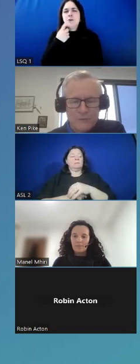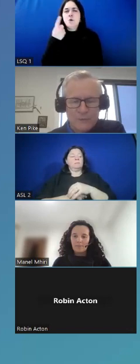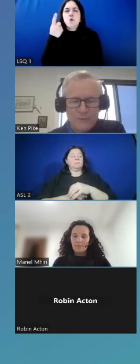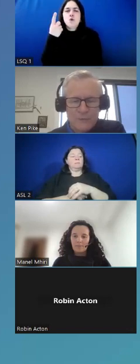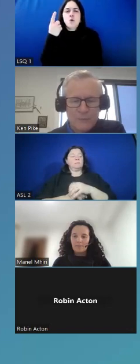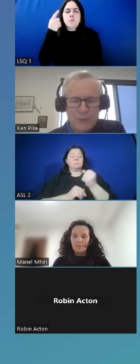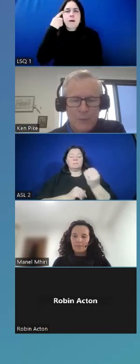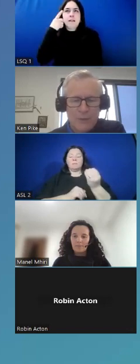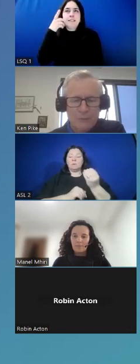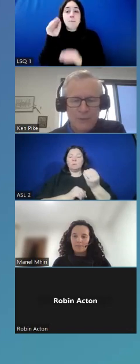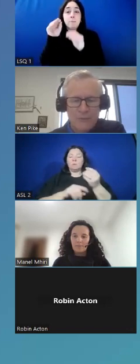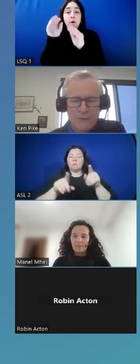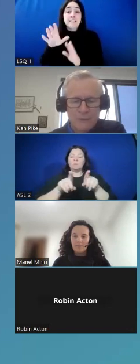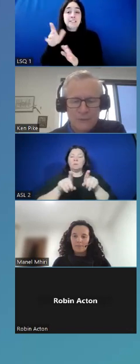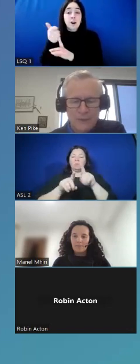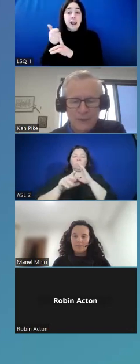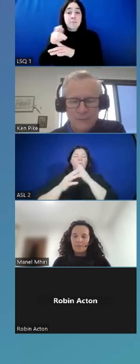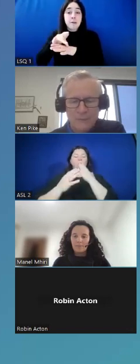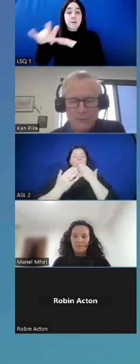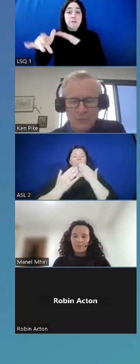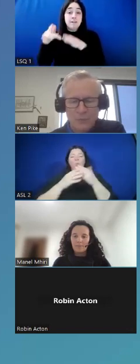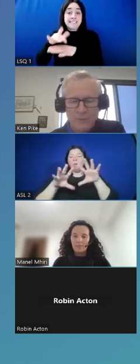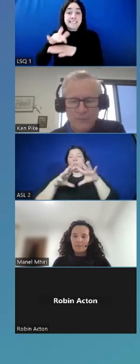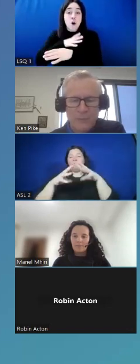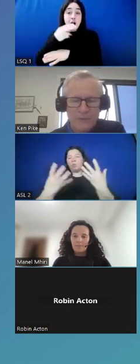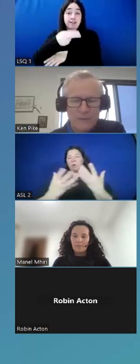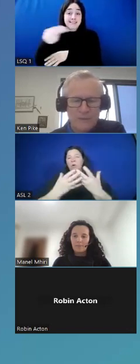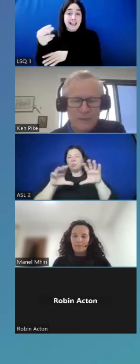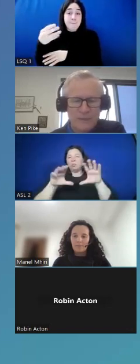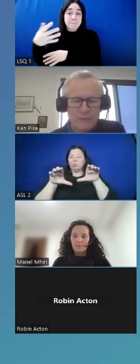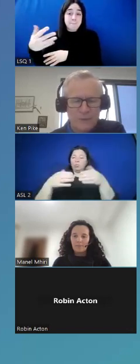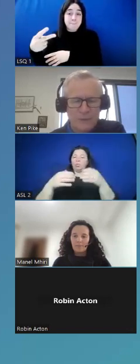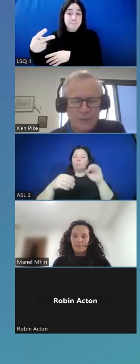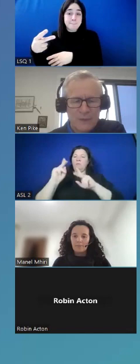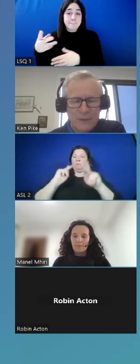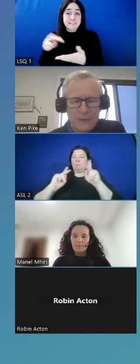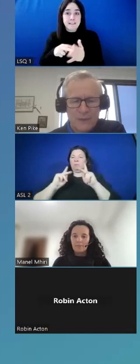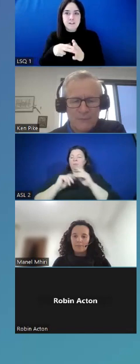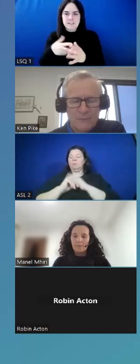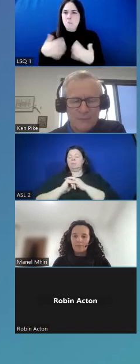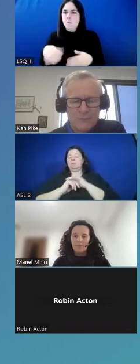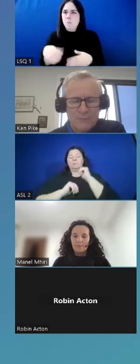So it was a pretty well-rounded group of people. We didn't have,